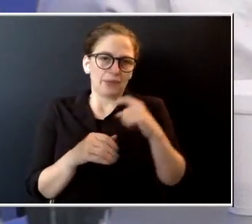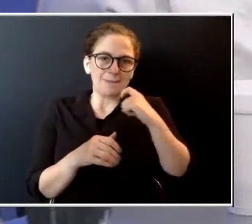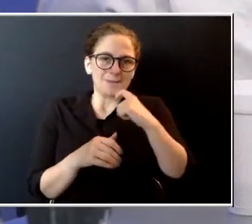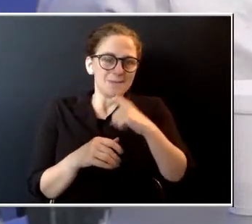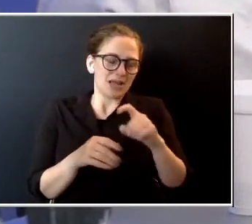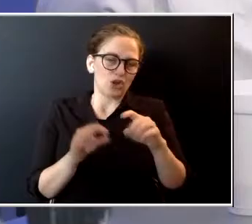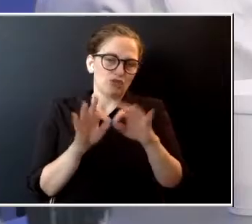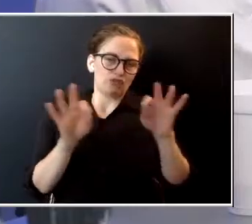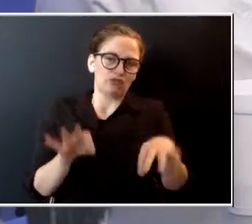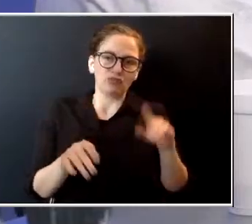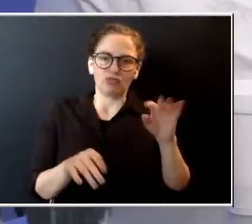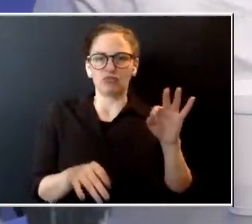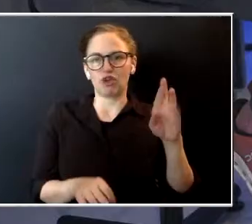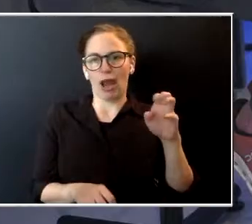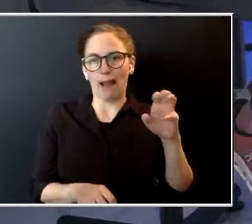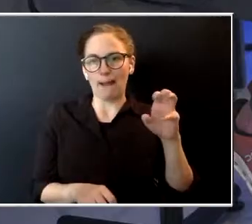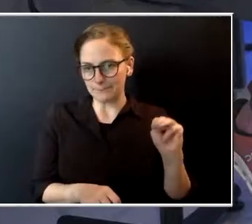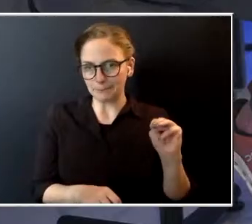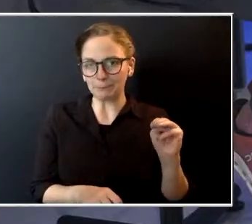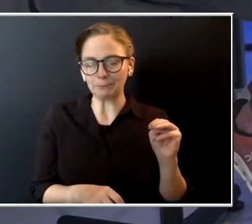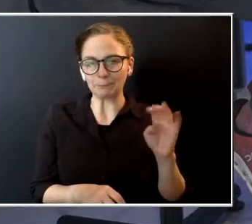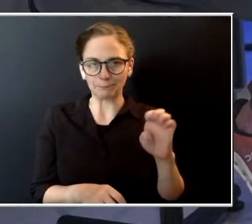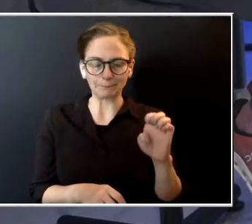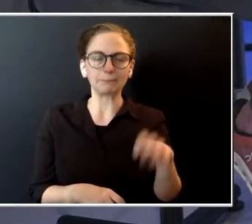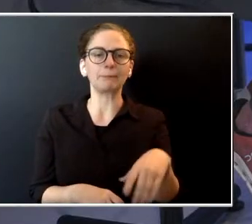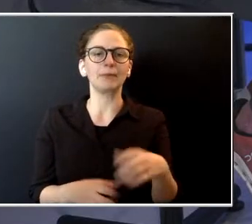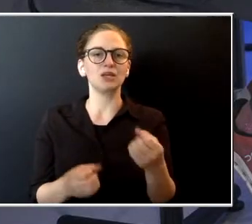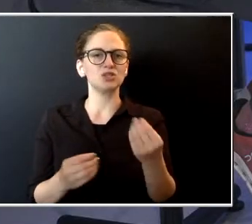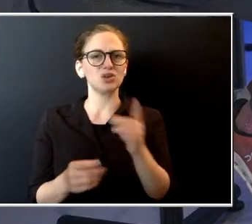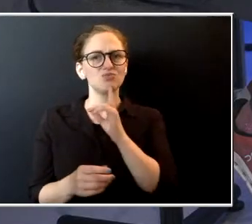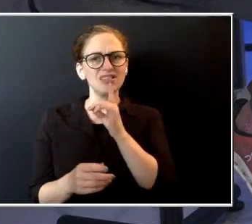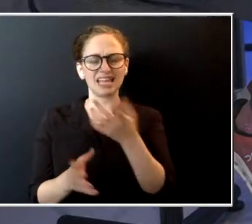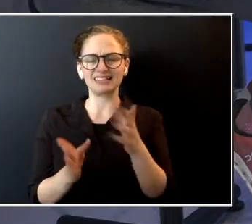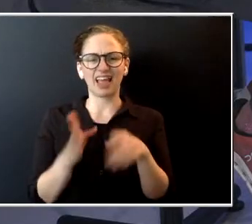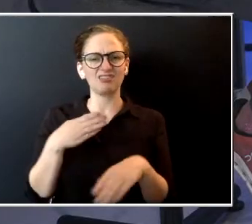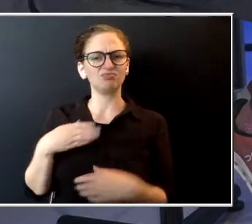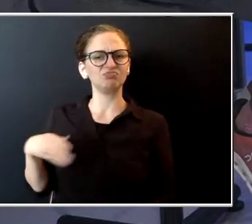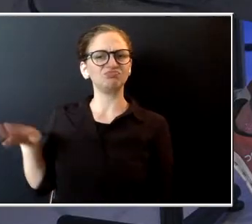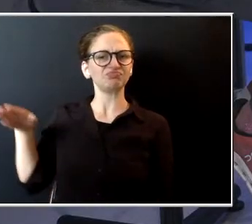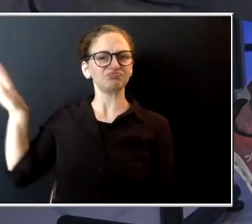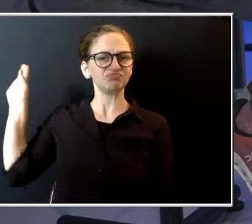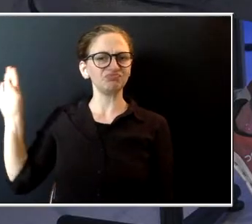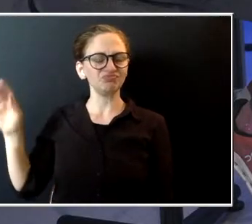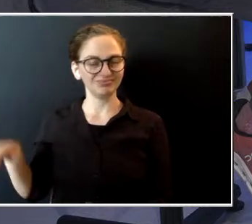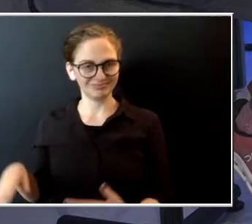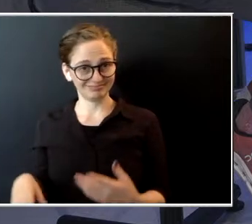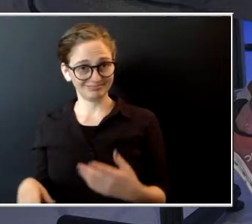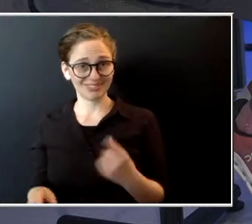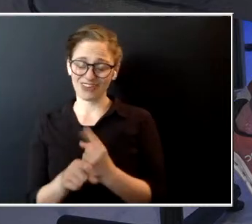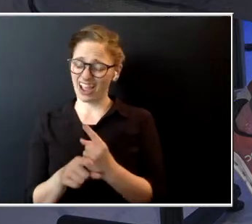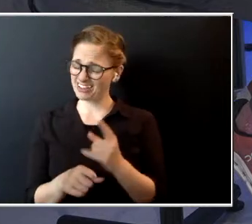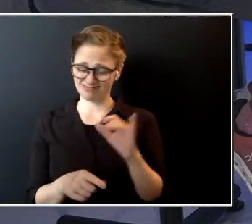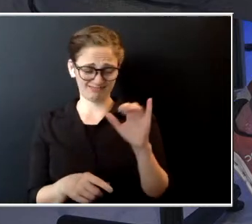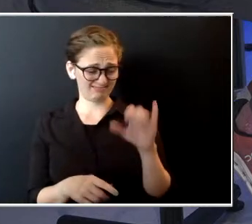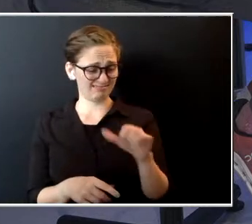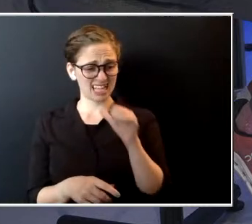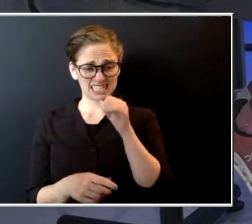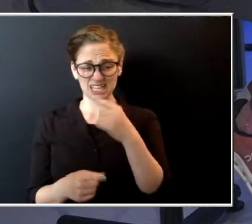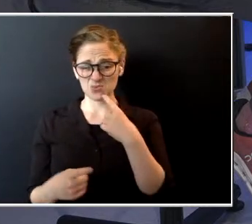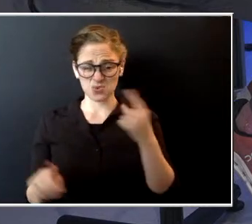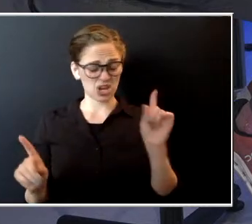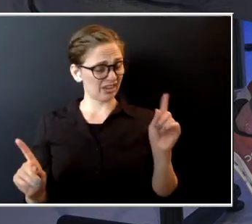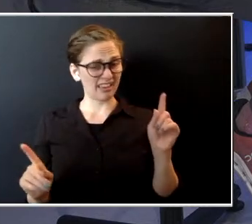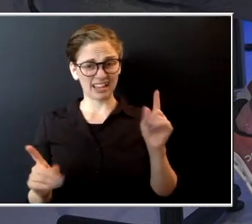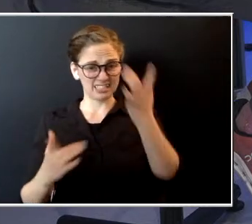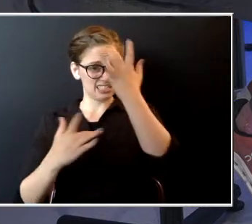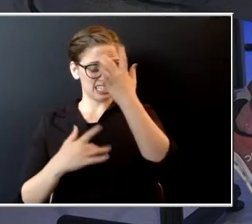That's crazy. So you just kind of push it aside. It's like, it is. You're worthless now. Well, we don't it's need not that working. anymore. It's disease. We actually just move it out of the way, and it gets trapped between